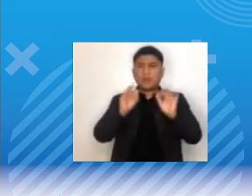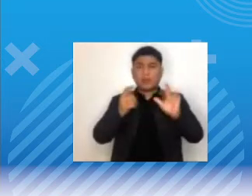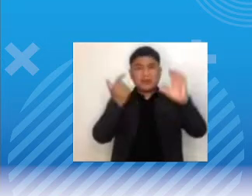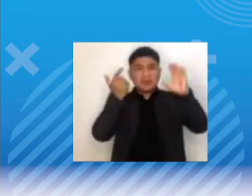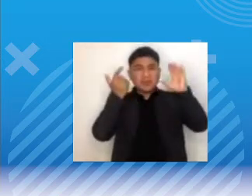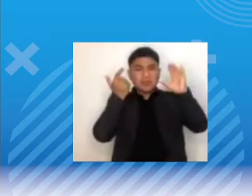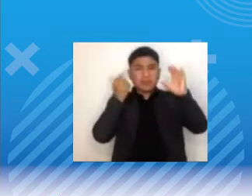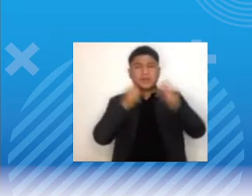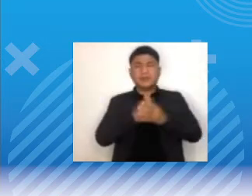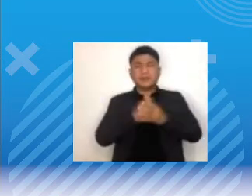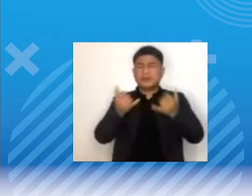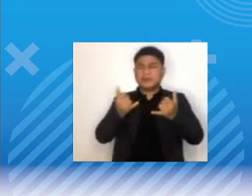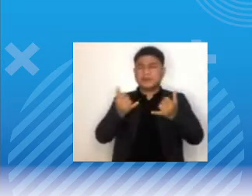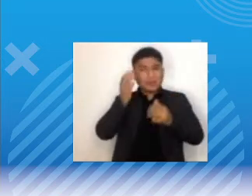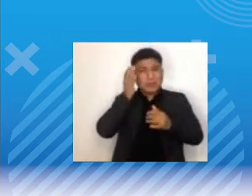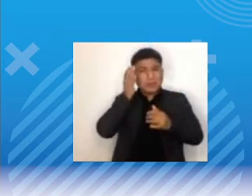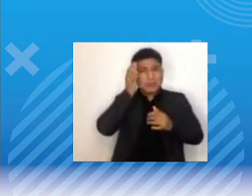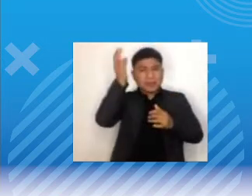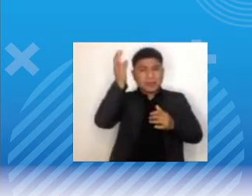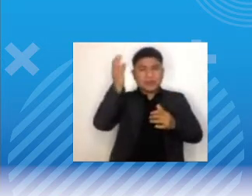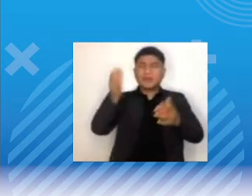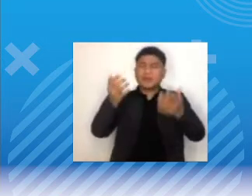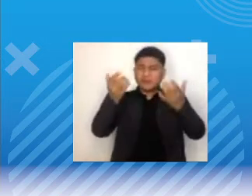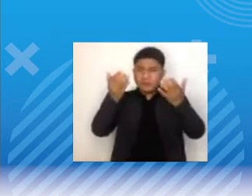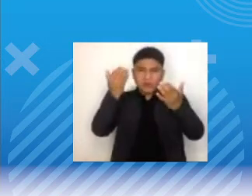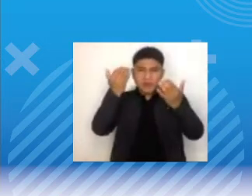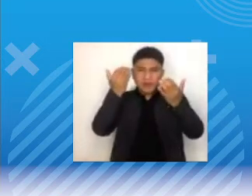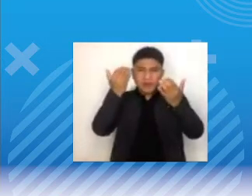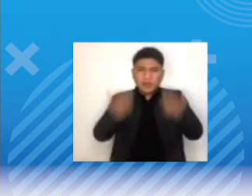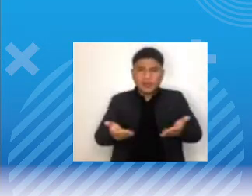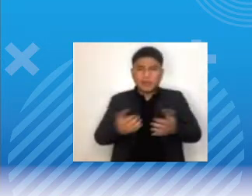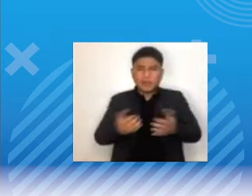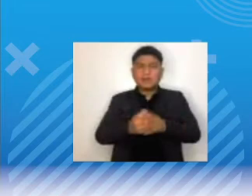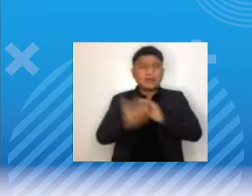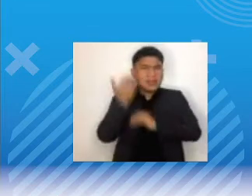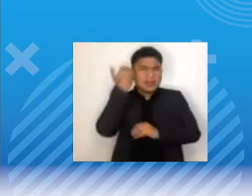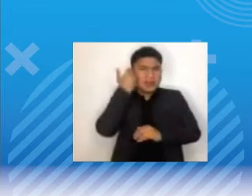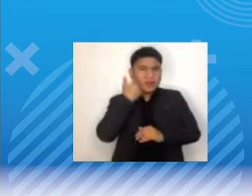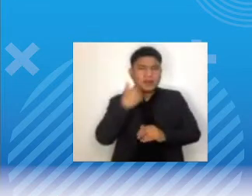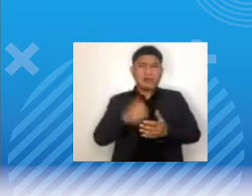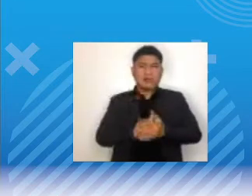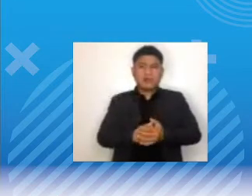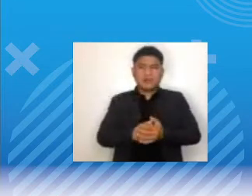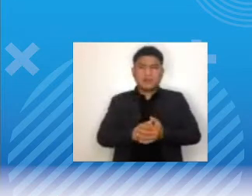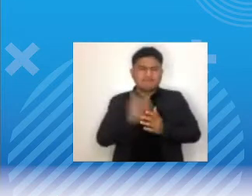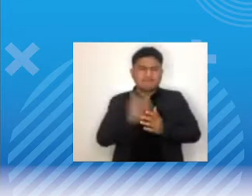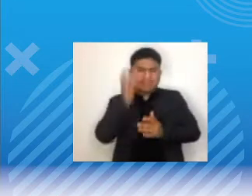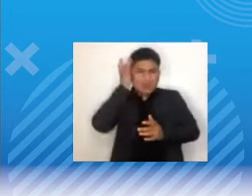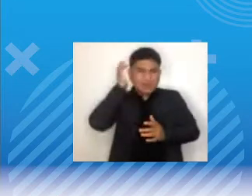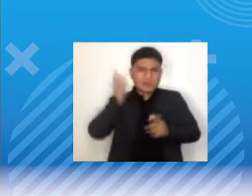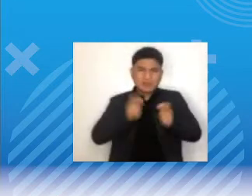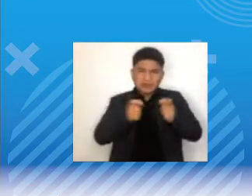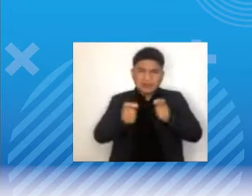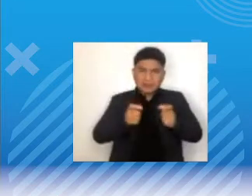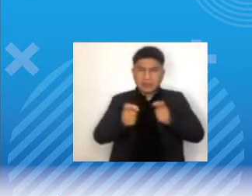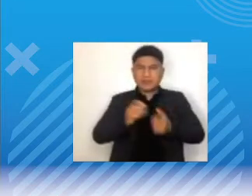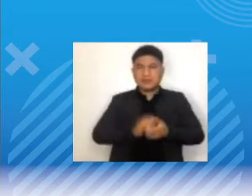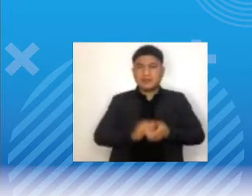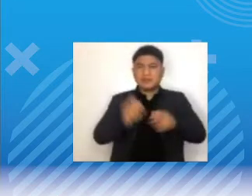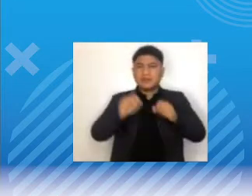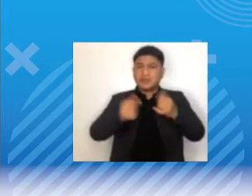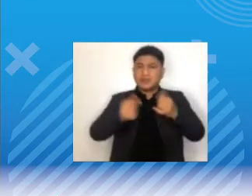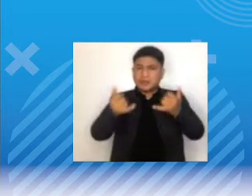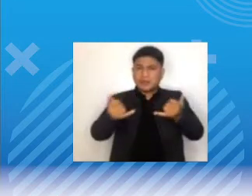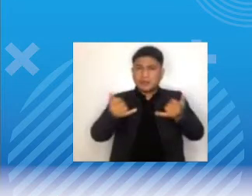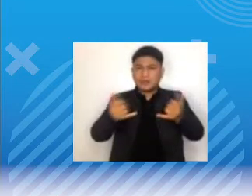of cognitive load and lack of sense of control. So, ito